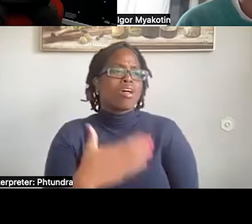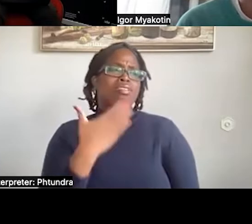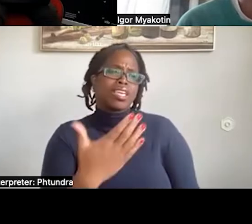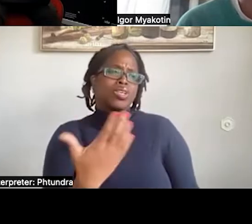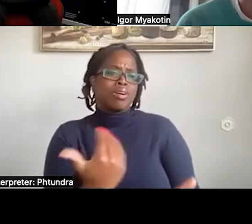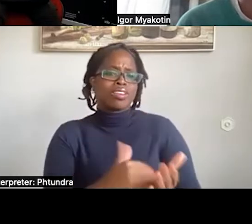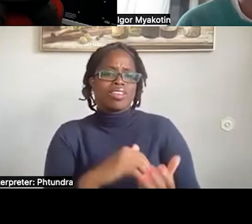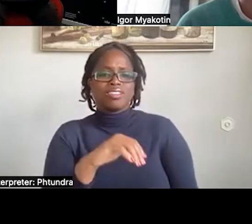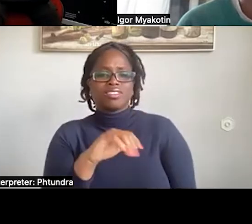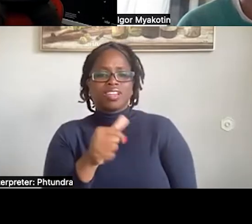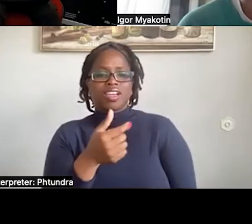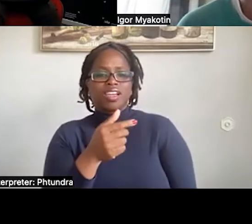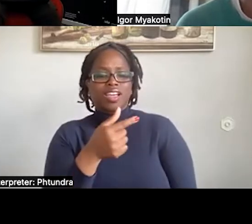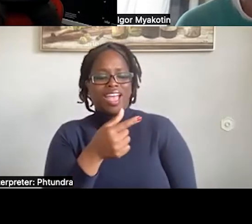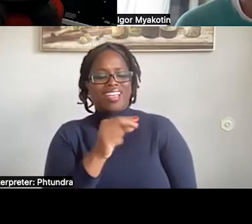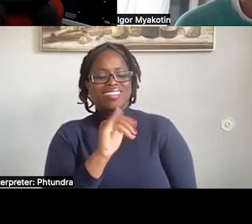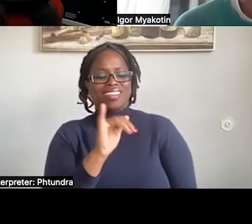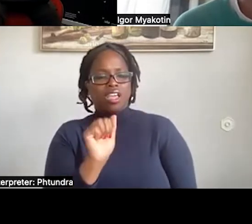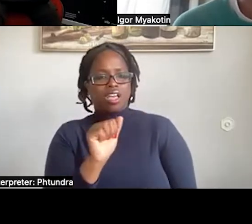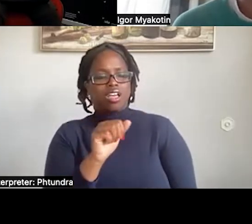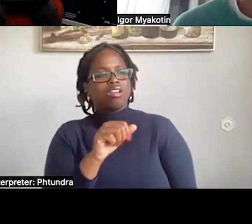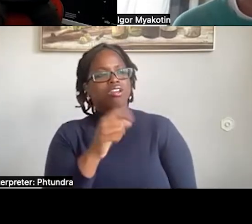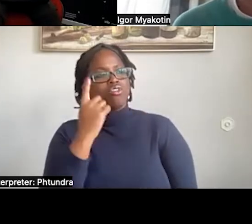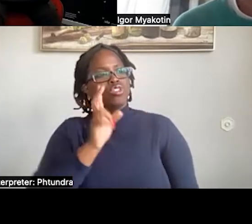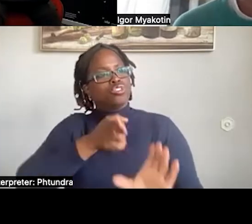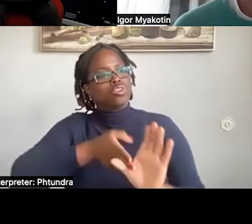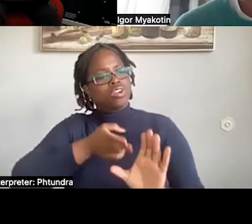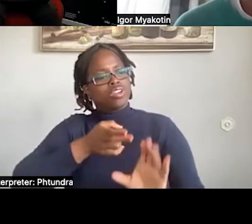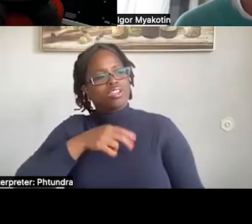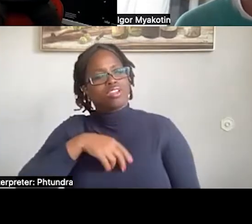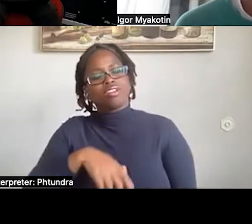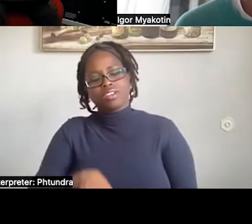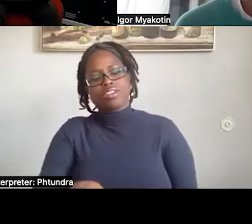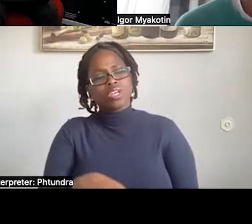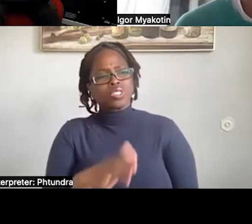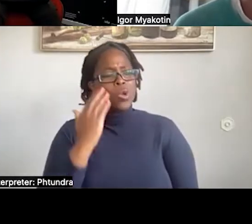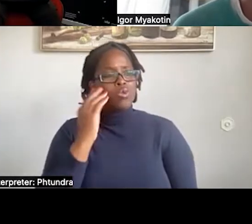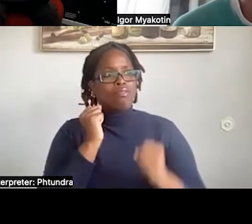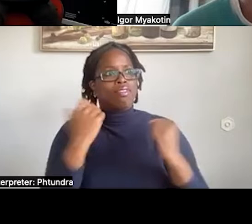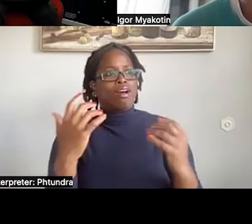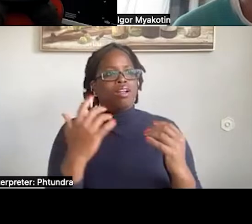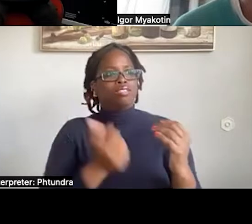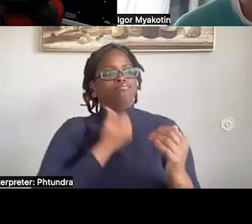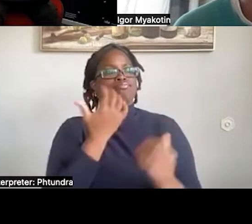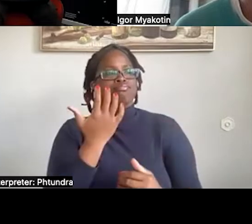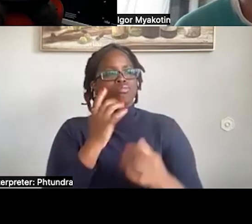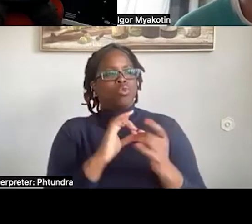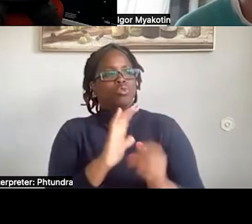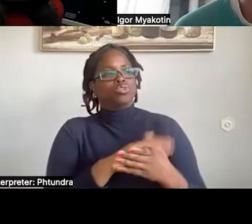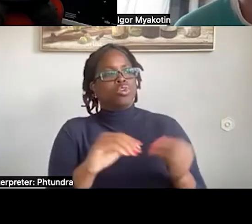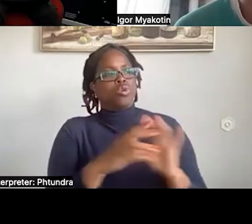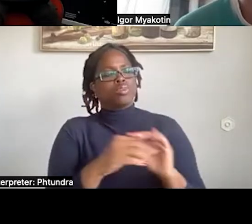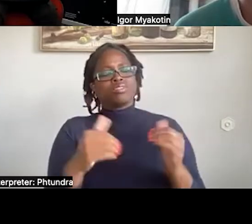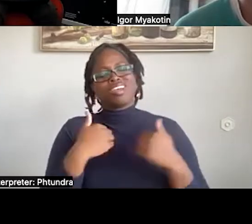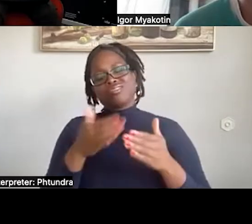it's I know there are some safeguards around how much you can speak about. There's some general questions I'm going to want